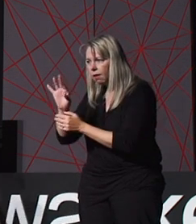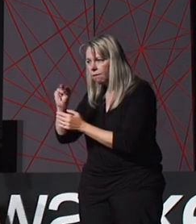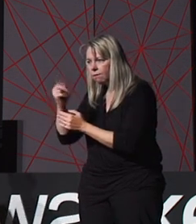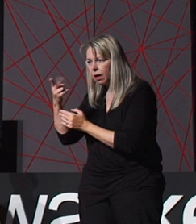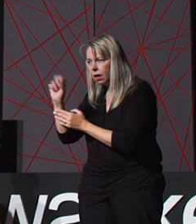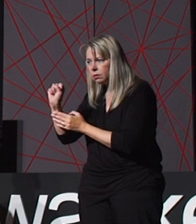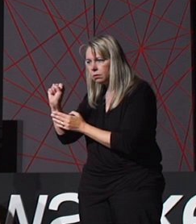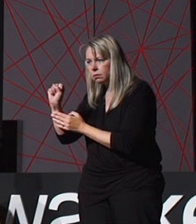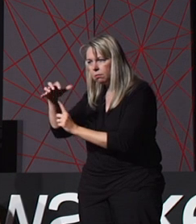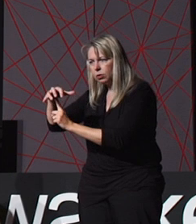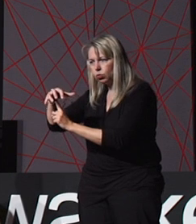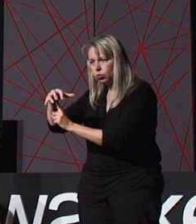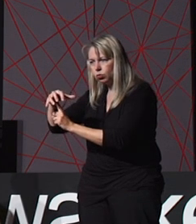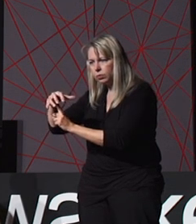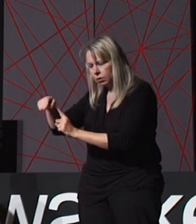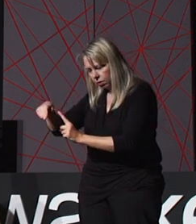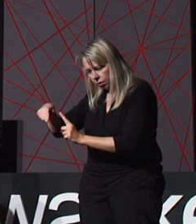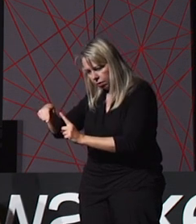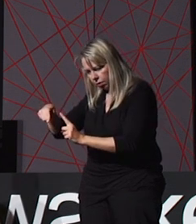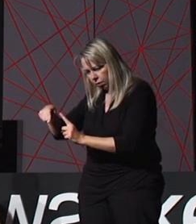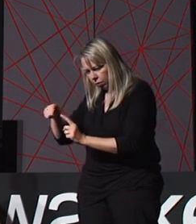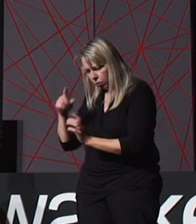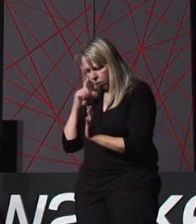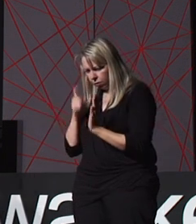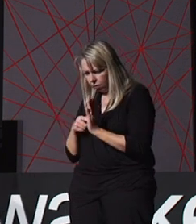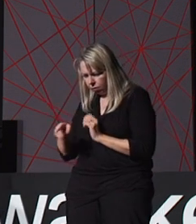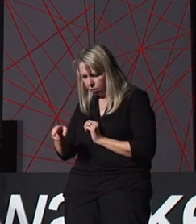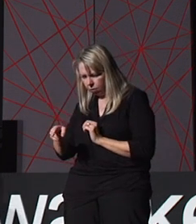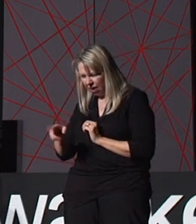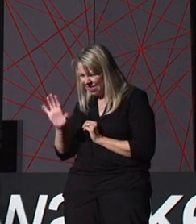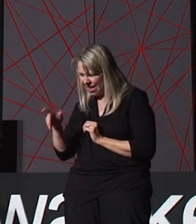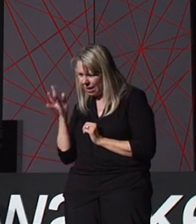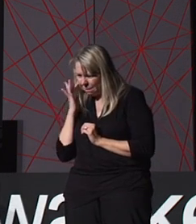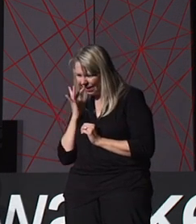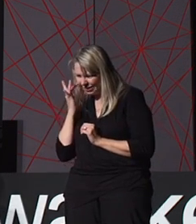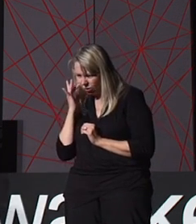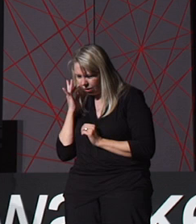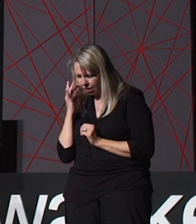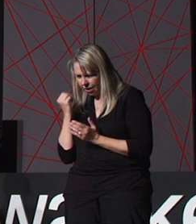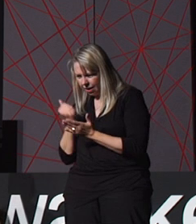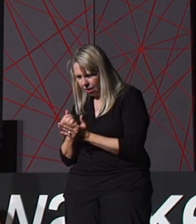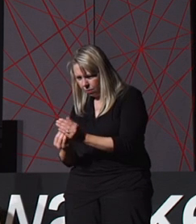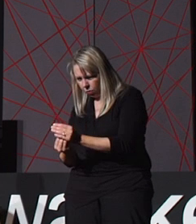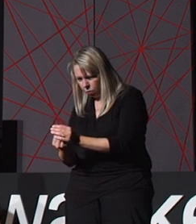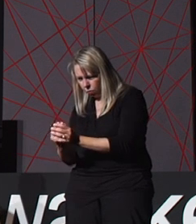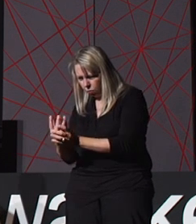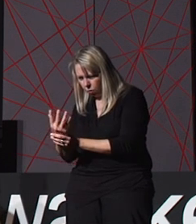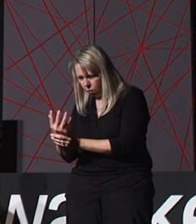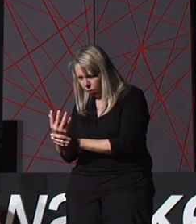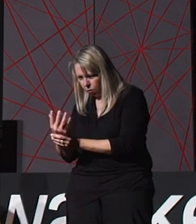out and started over. But Fleming saw something interesting. He realized that some of the fungus was actually